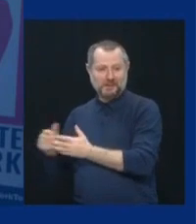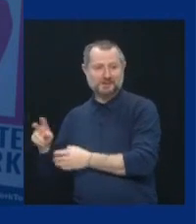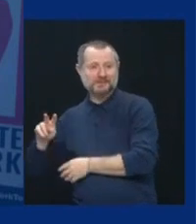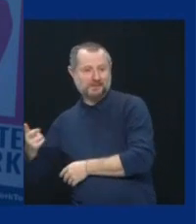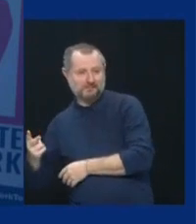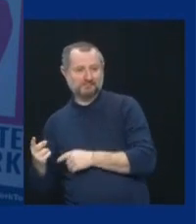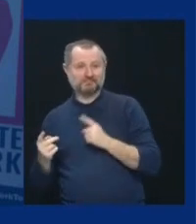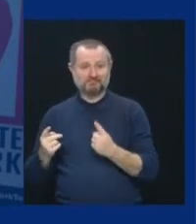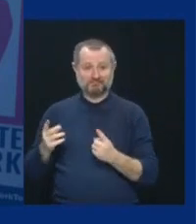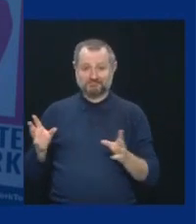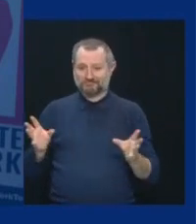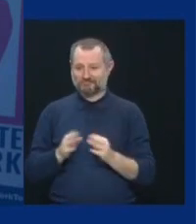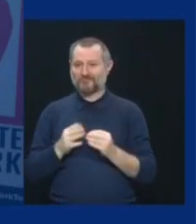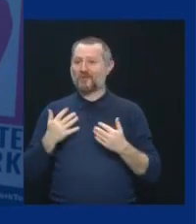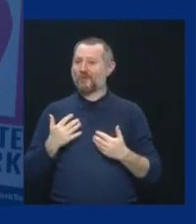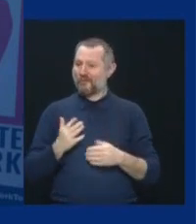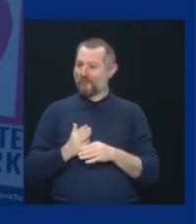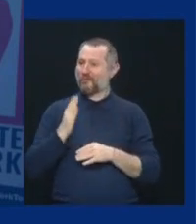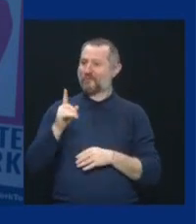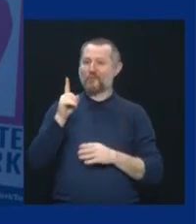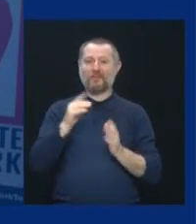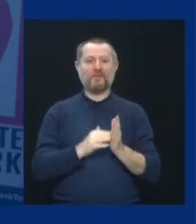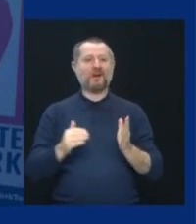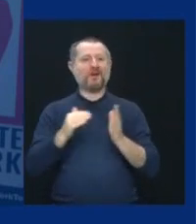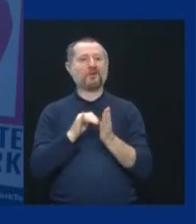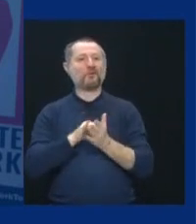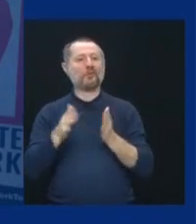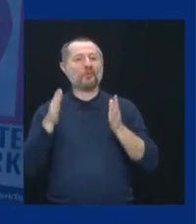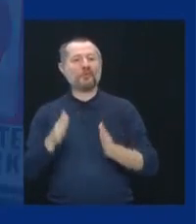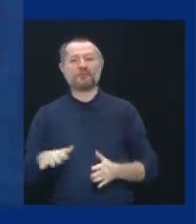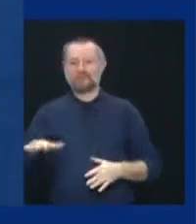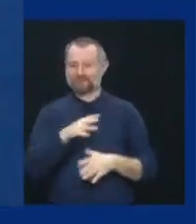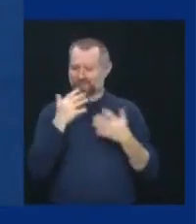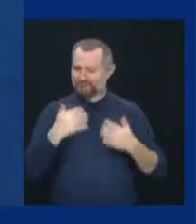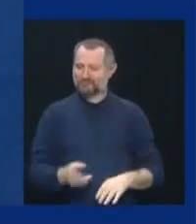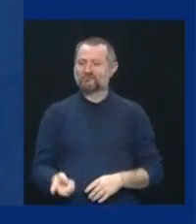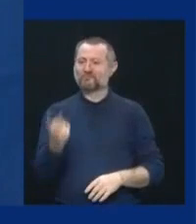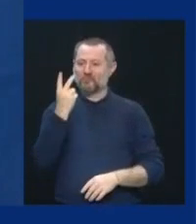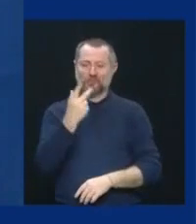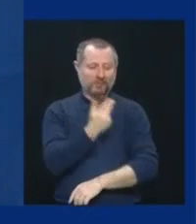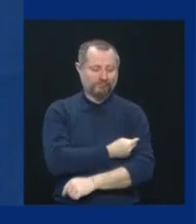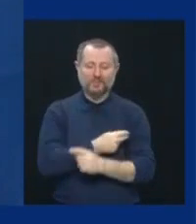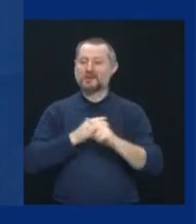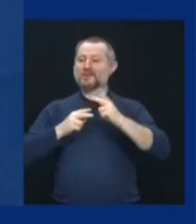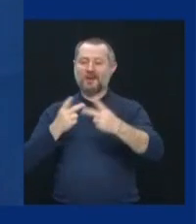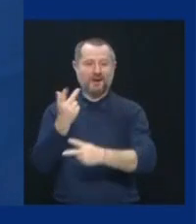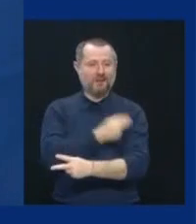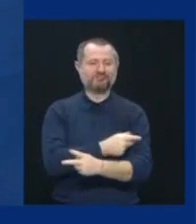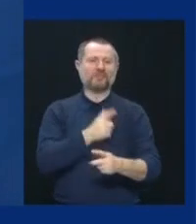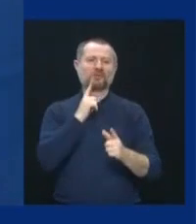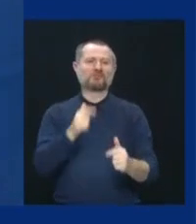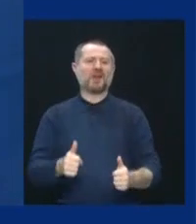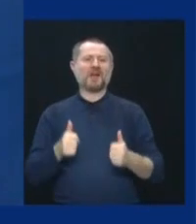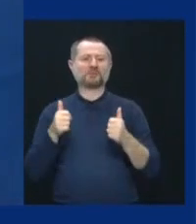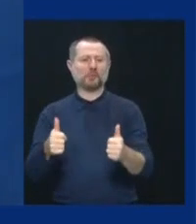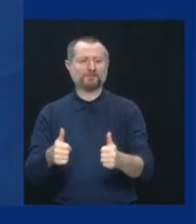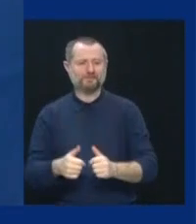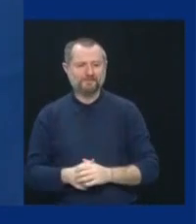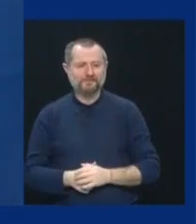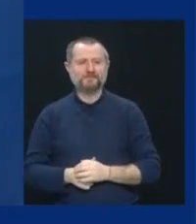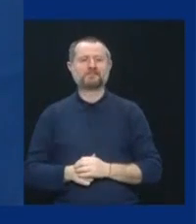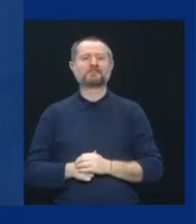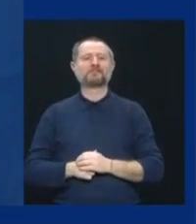New Yorkers now have received doses 1 and 2, which is great news. There's been a